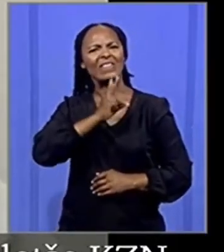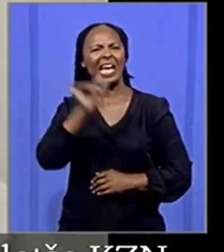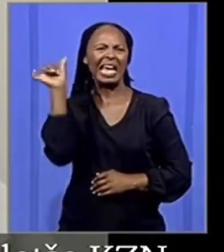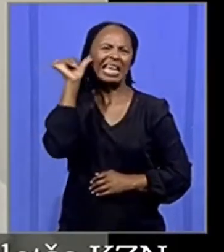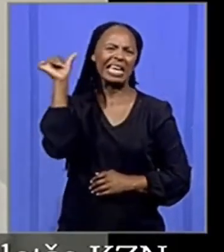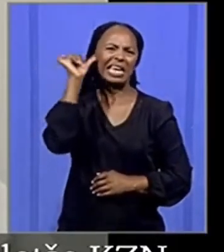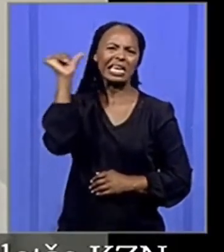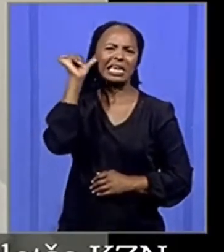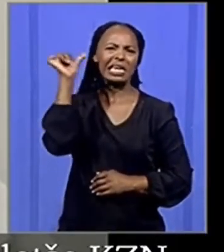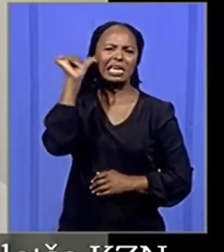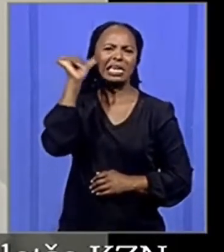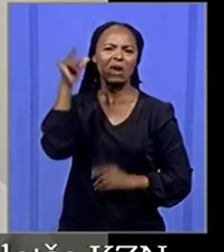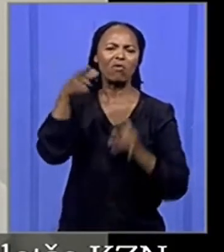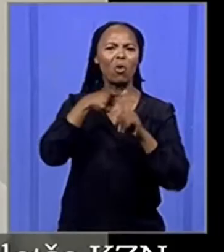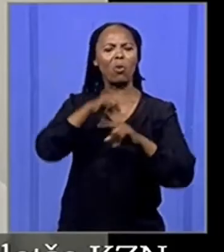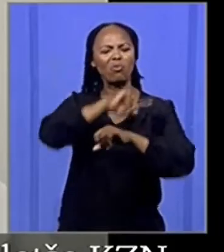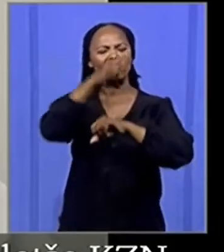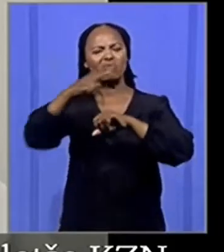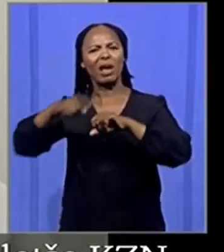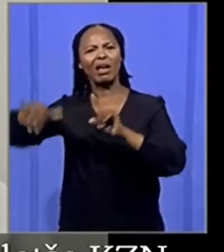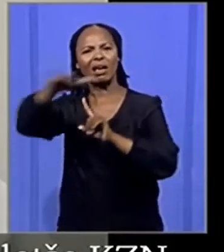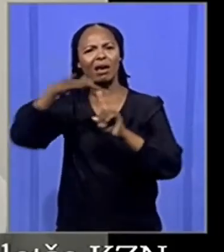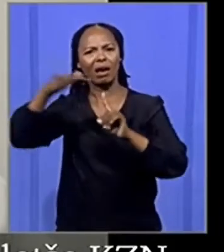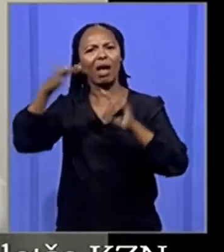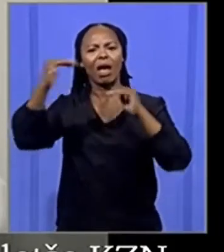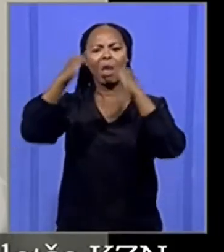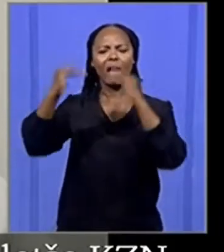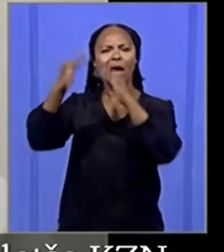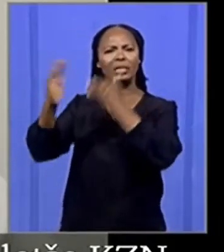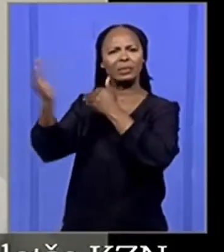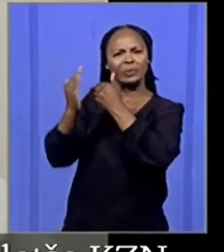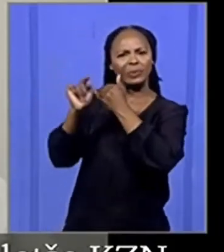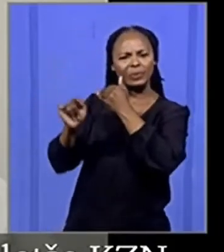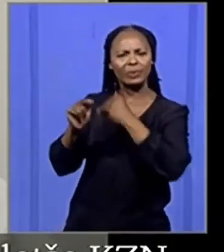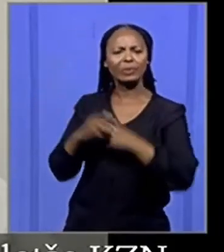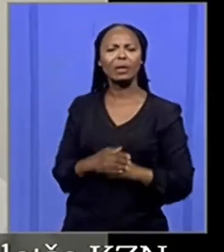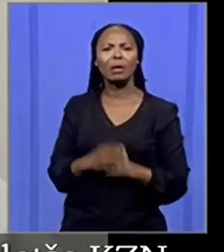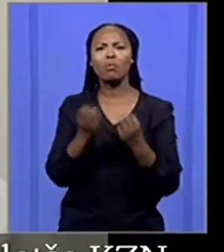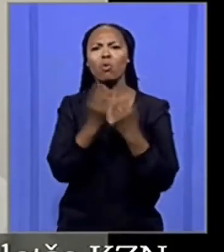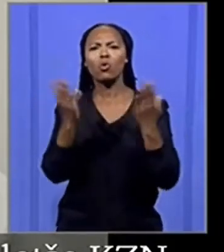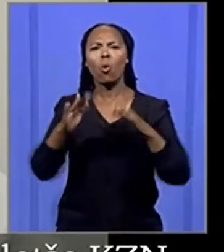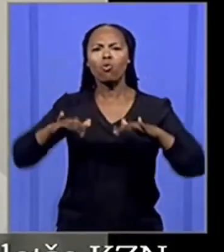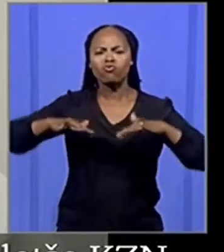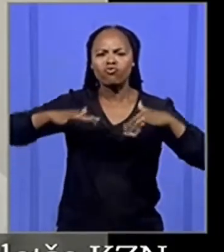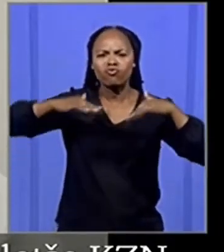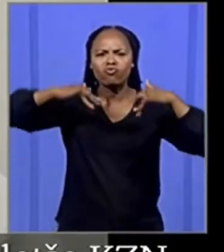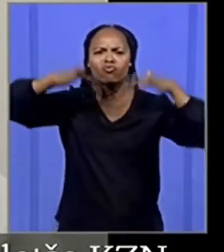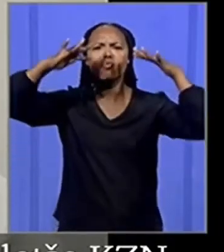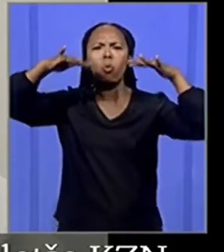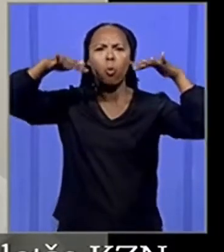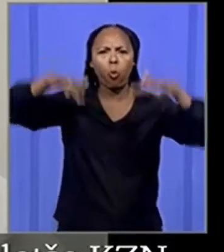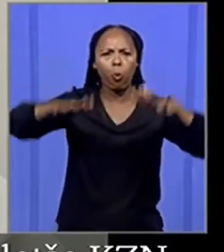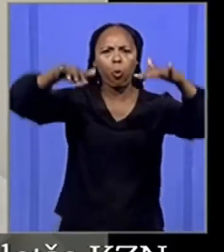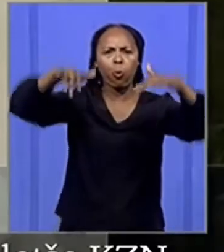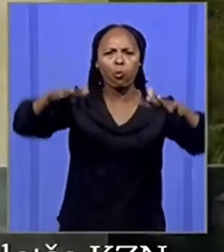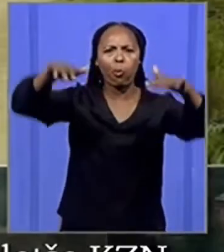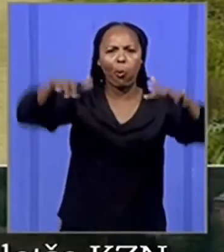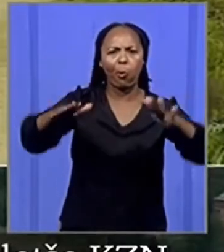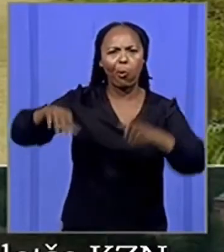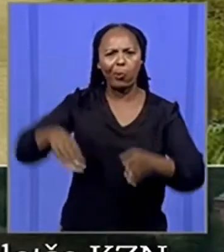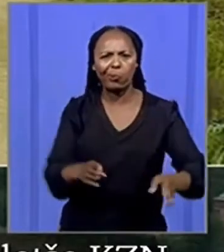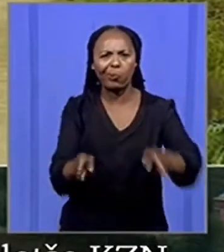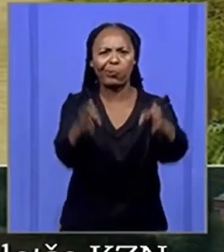the hilly type part of the area behind the houses, and a whole volume of water that I would say that when I looked at the